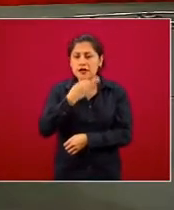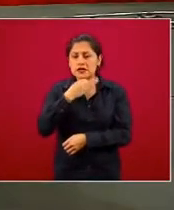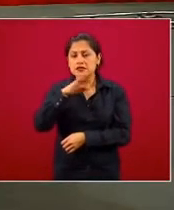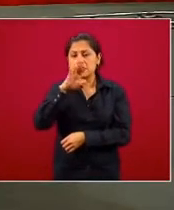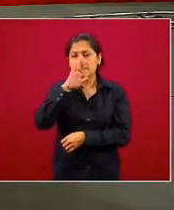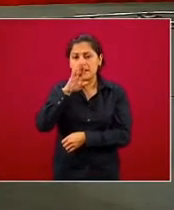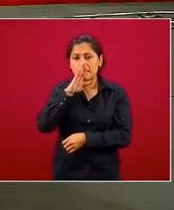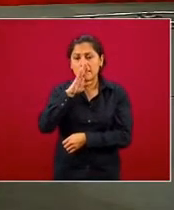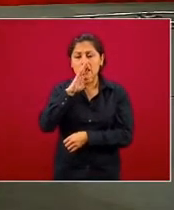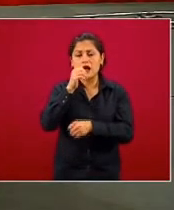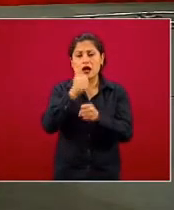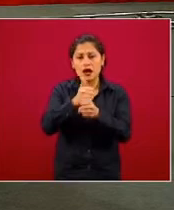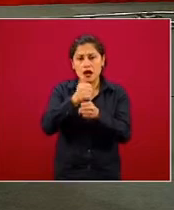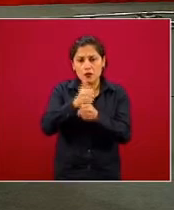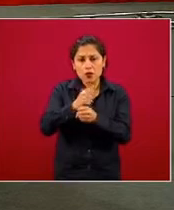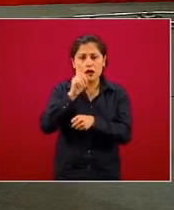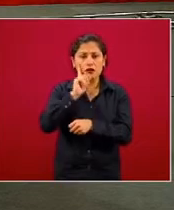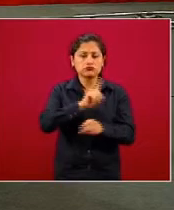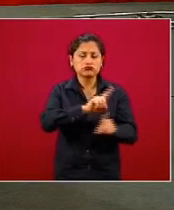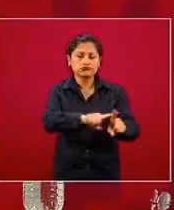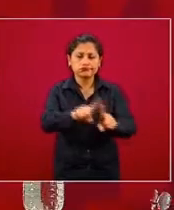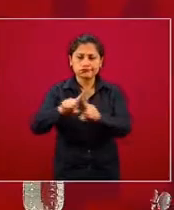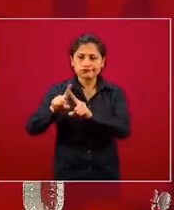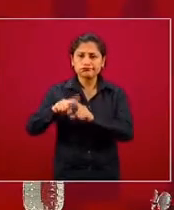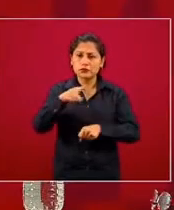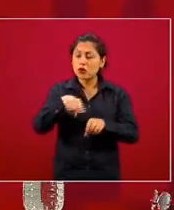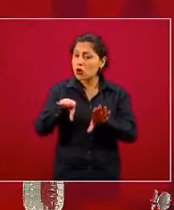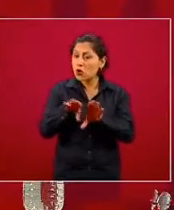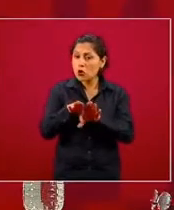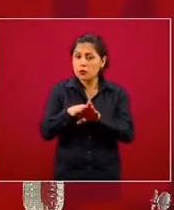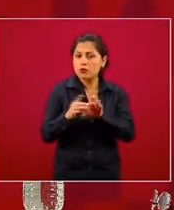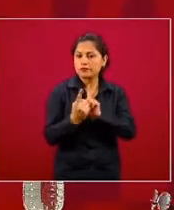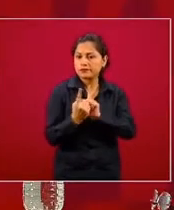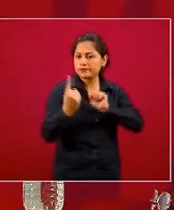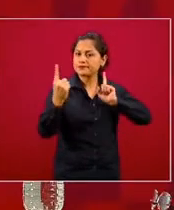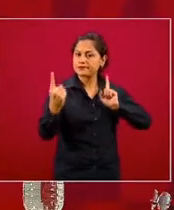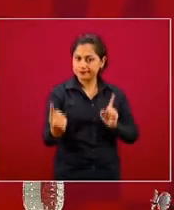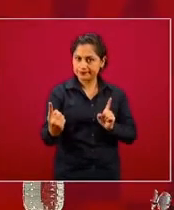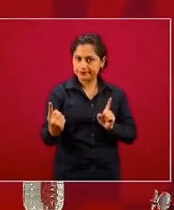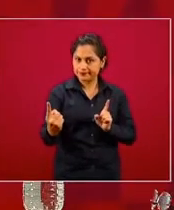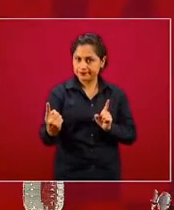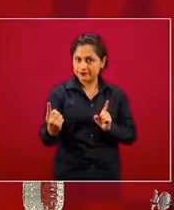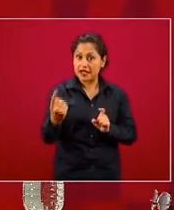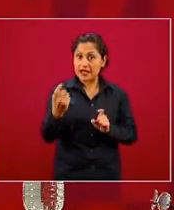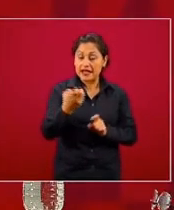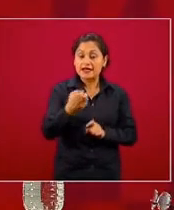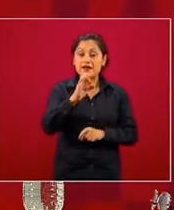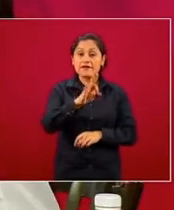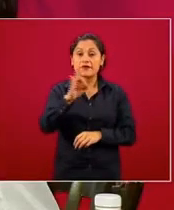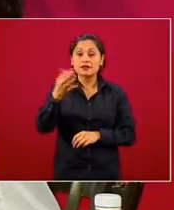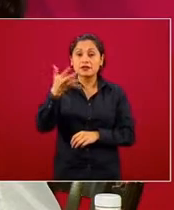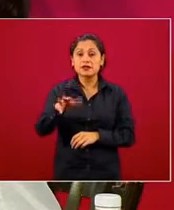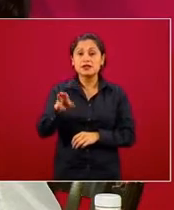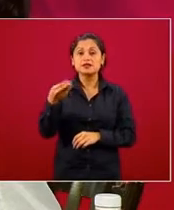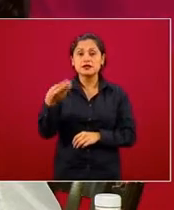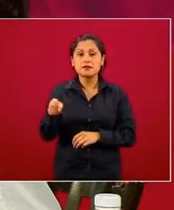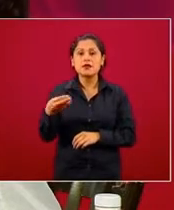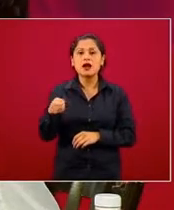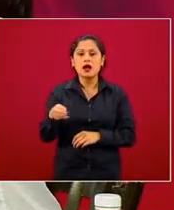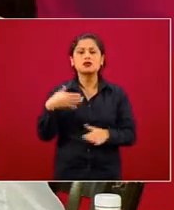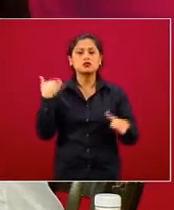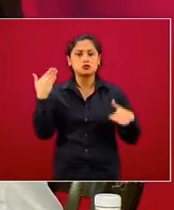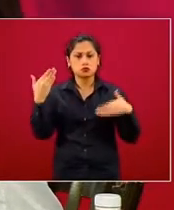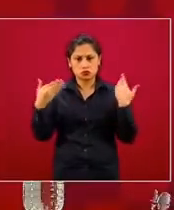keep our health distance. For this particular Mother's Day, we might be able to celebrate with our health distance. We are going to